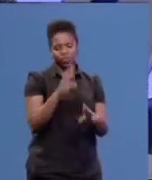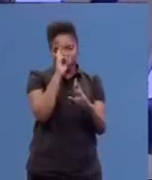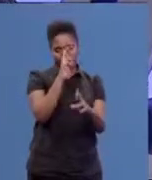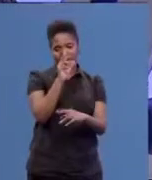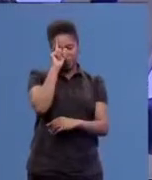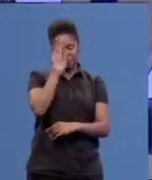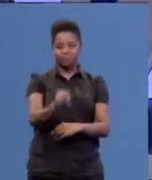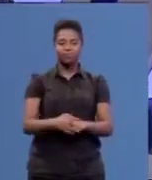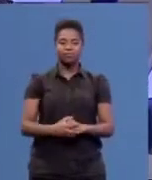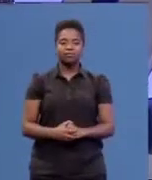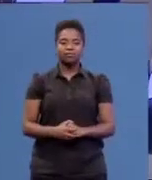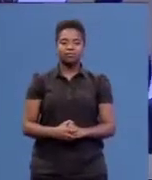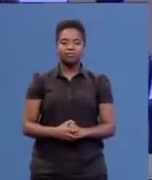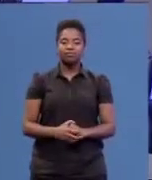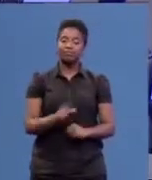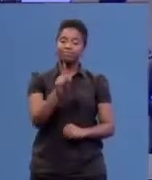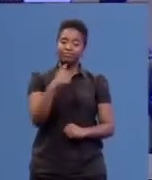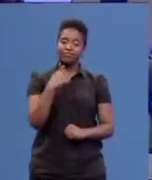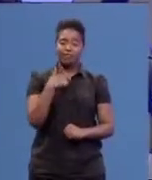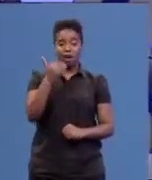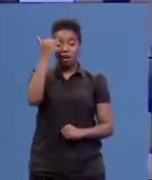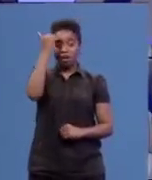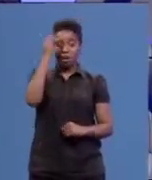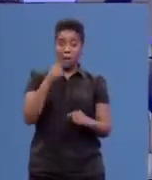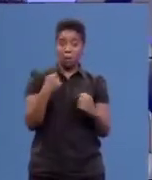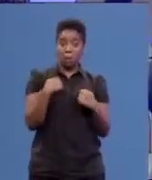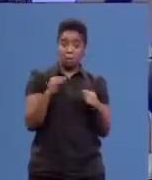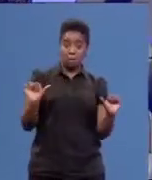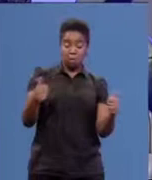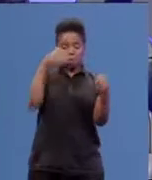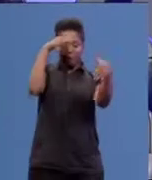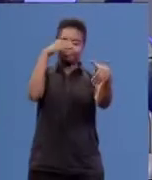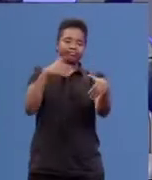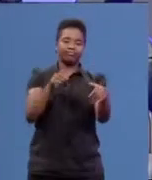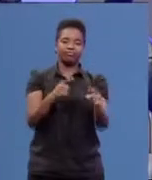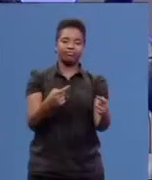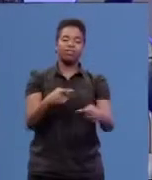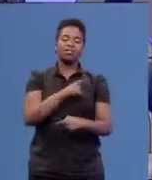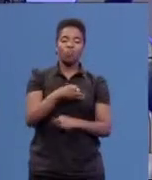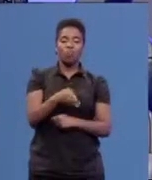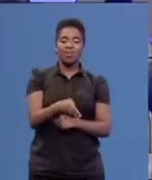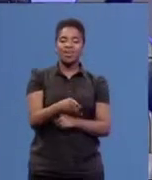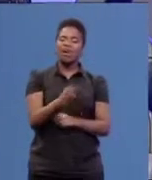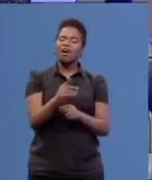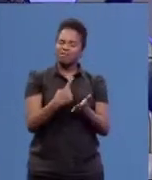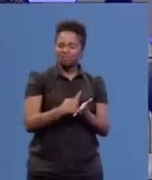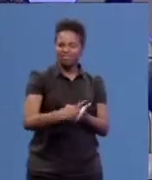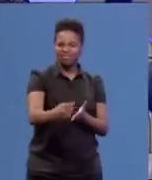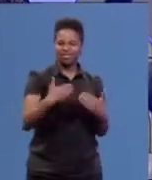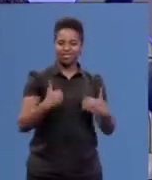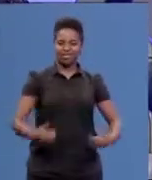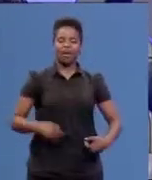kulomhlaba. Siyanifundisa, siyayazi ukuthi asizazi zonke izinto, ilento selapha namhlanje sisabe selapha iveki yonke. Sicela